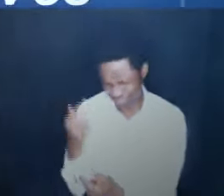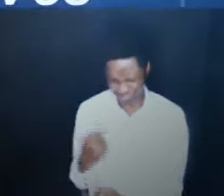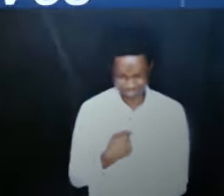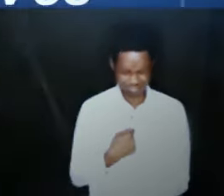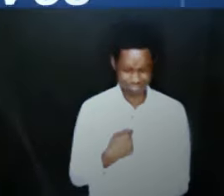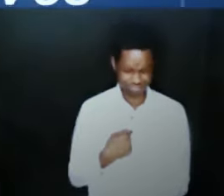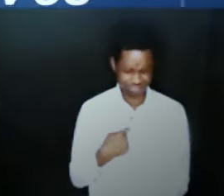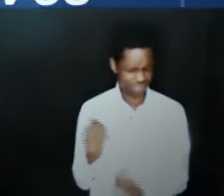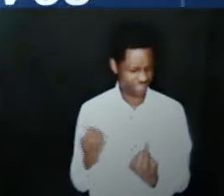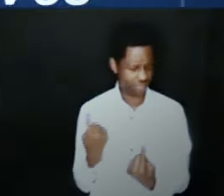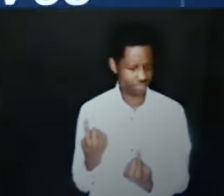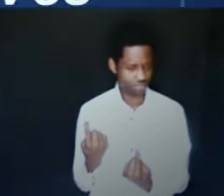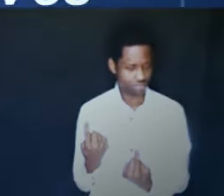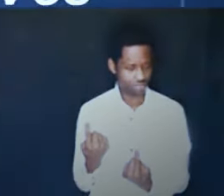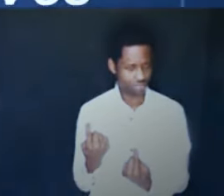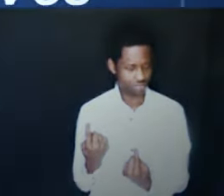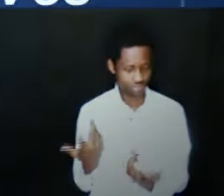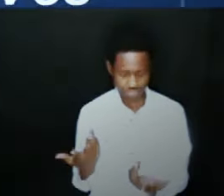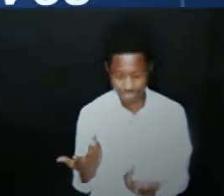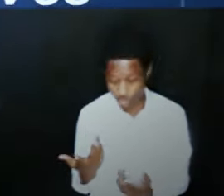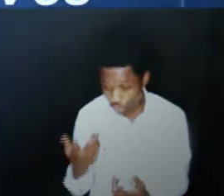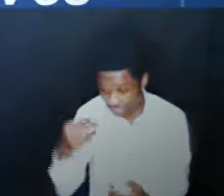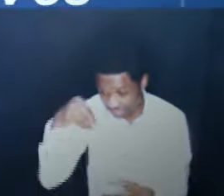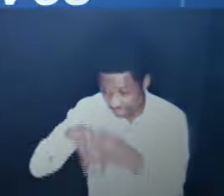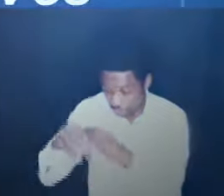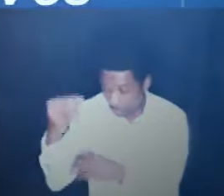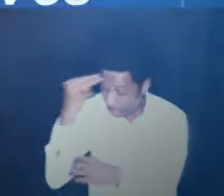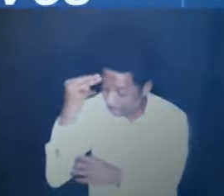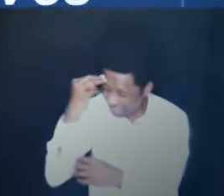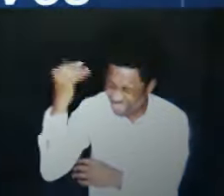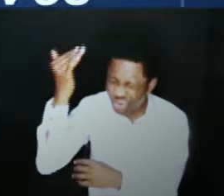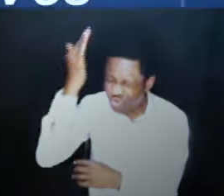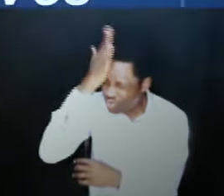is living a changed